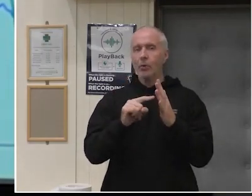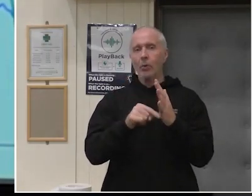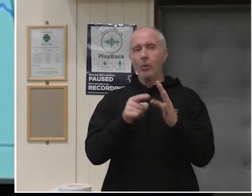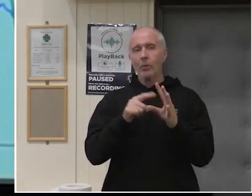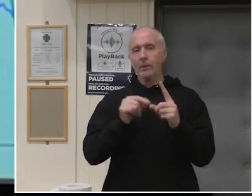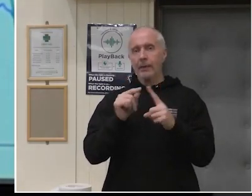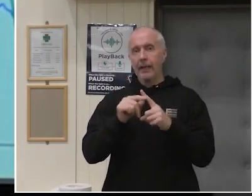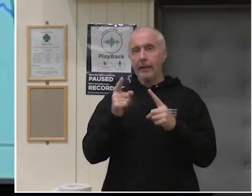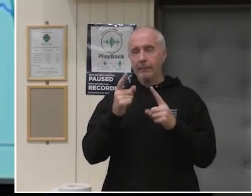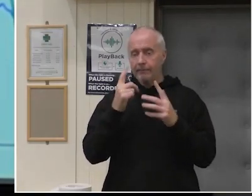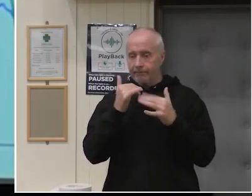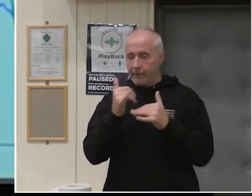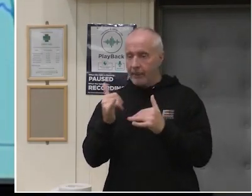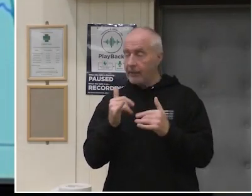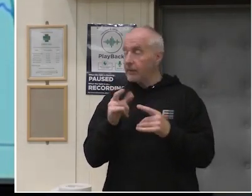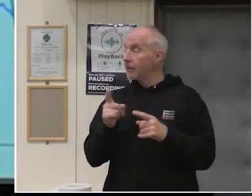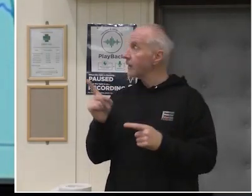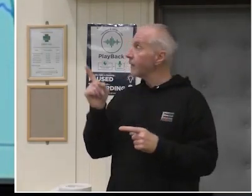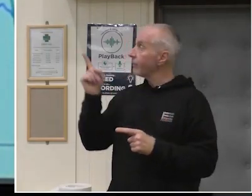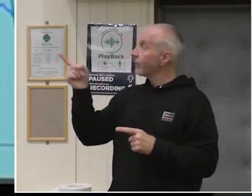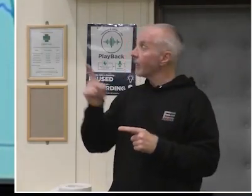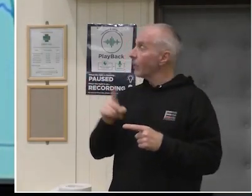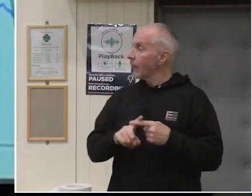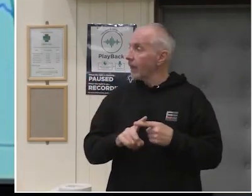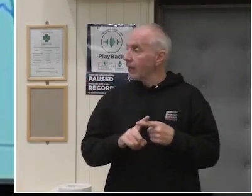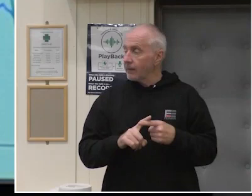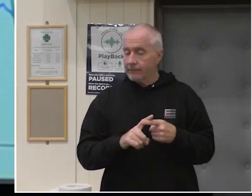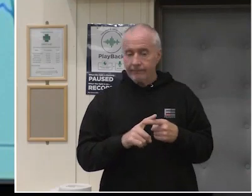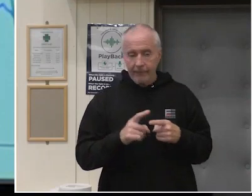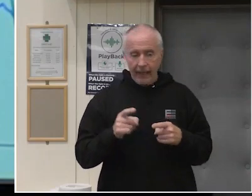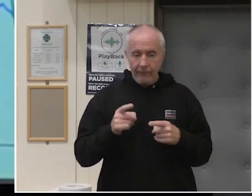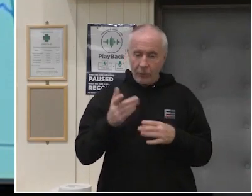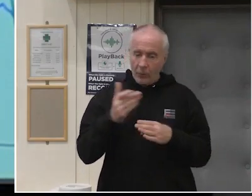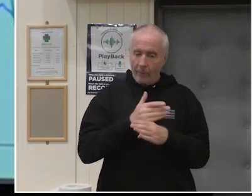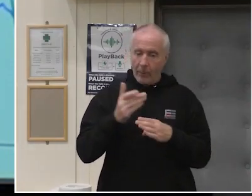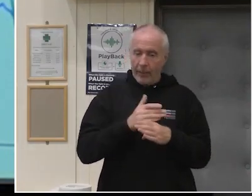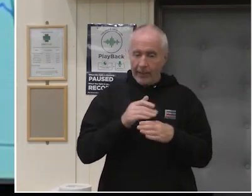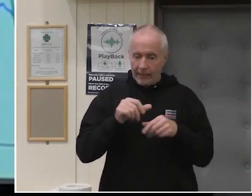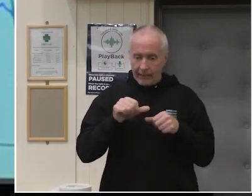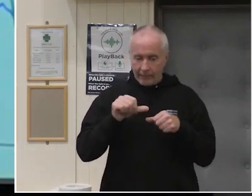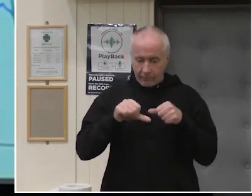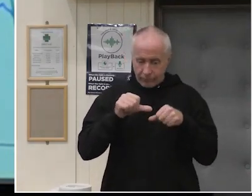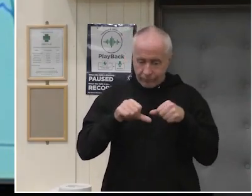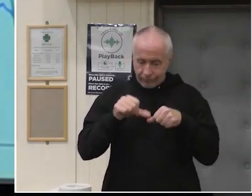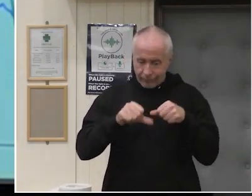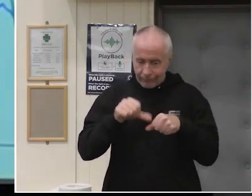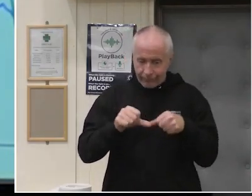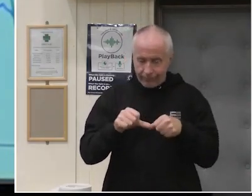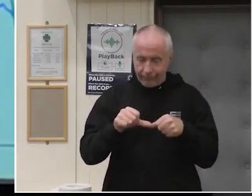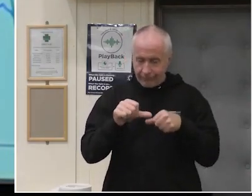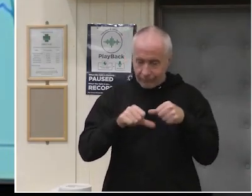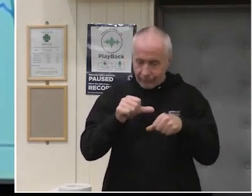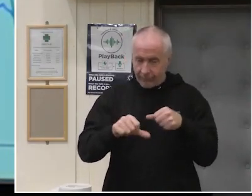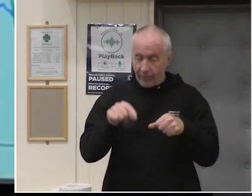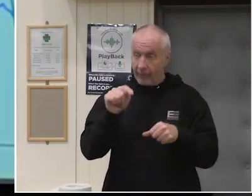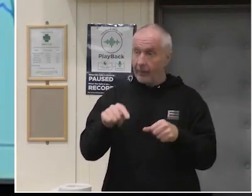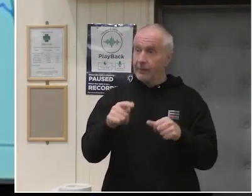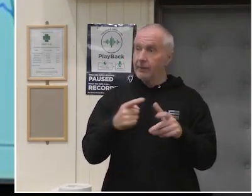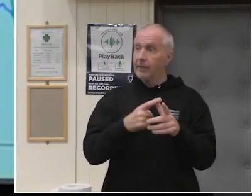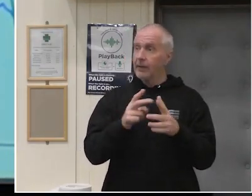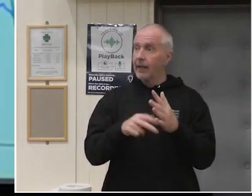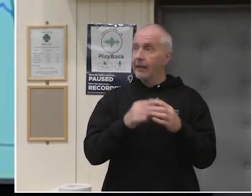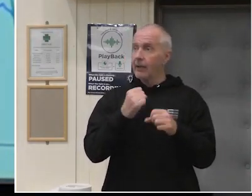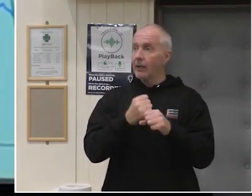that we have to do some pre-processing on first. That's just an analog circuit that we've